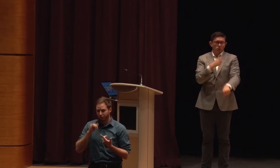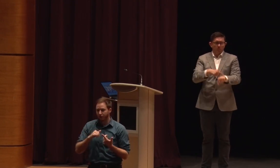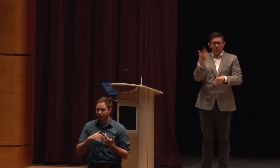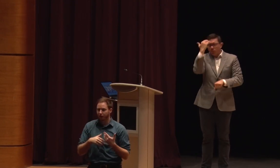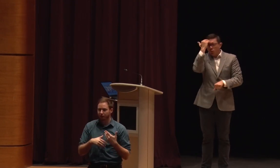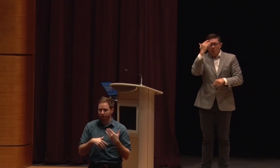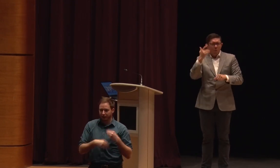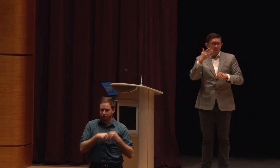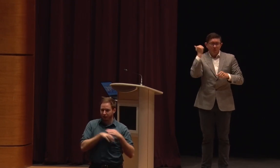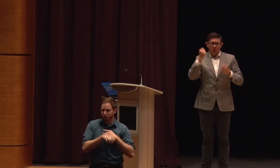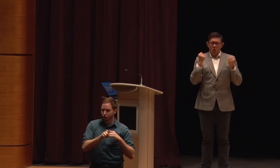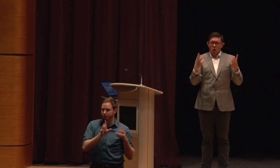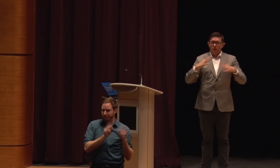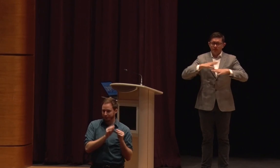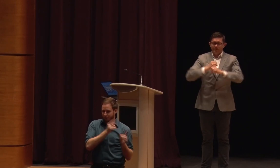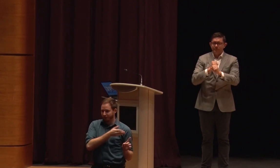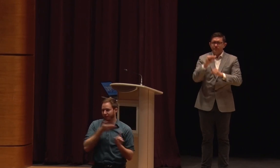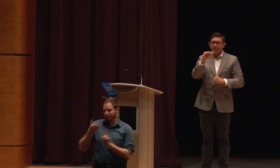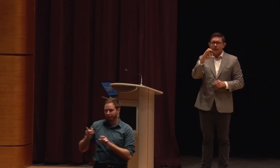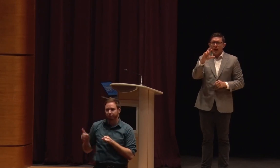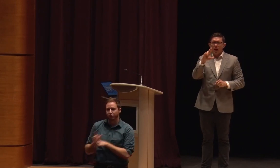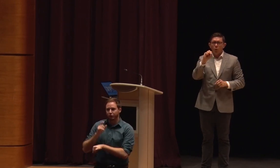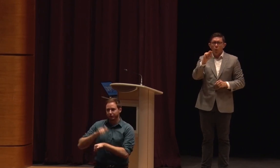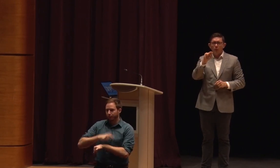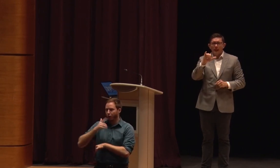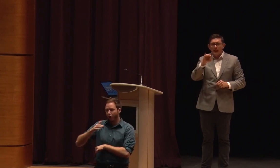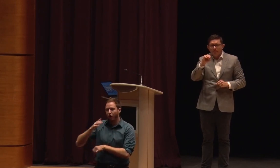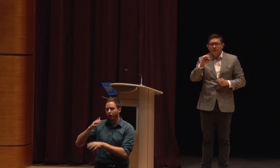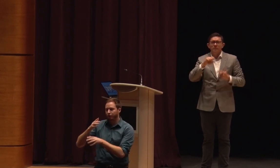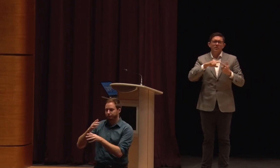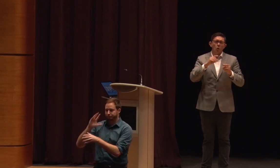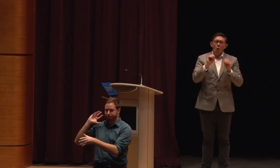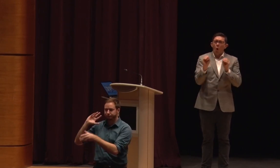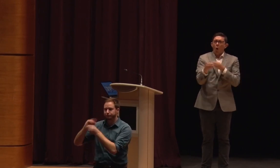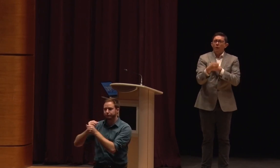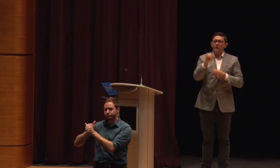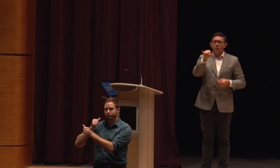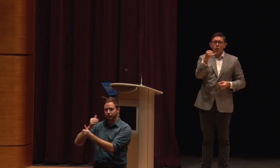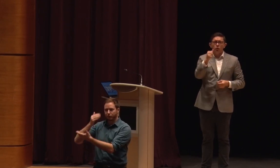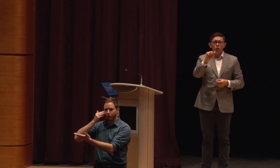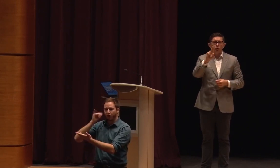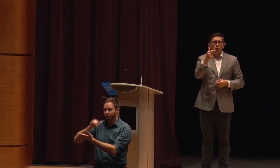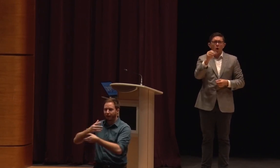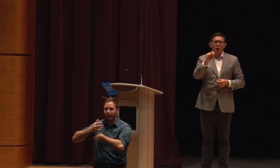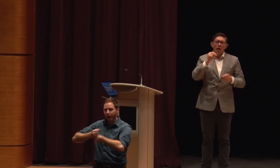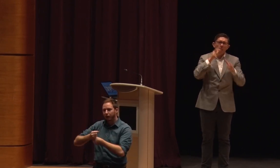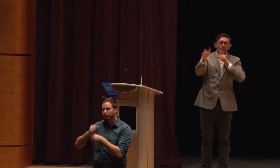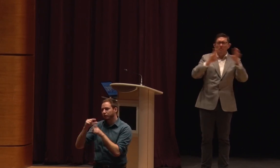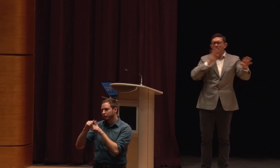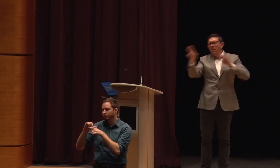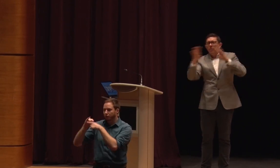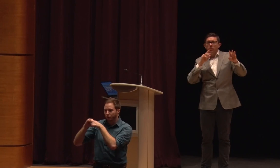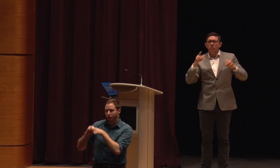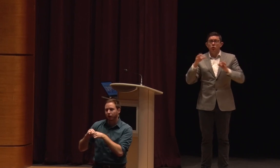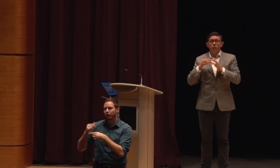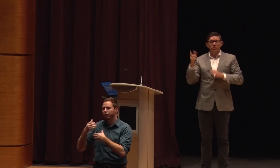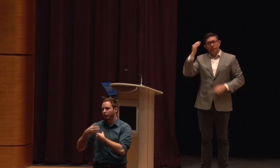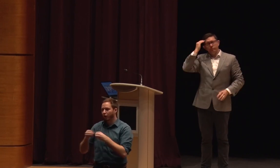access during meetings, because they're there full time, so they already know the acronyms that we're using, the